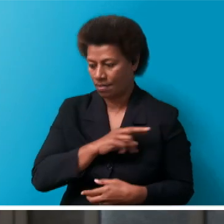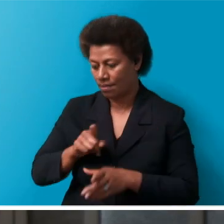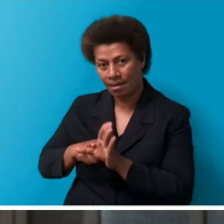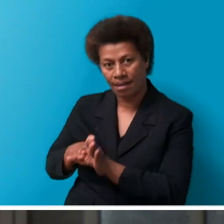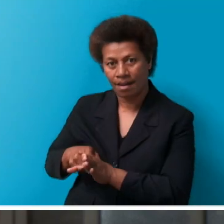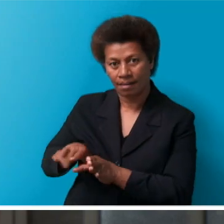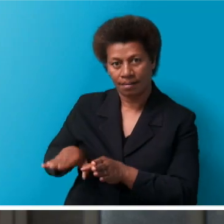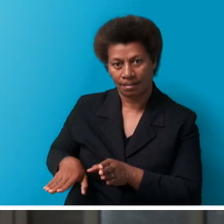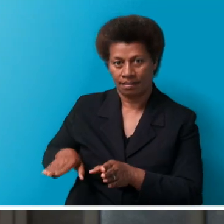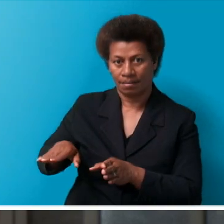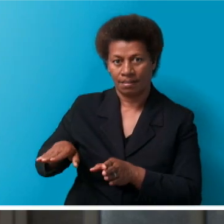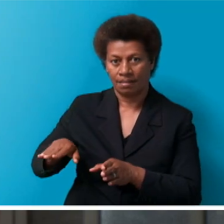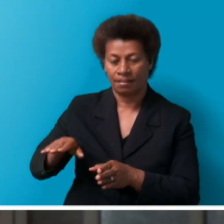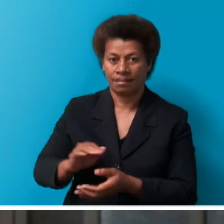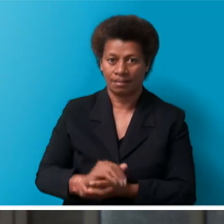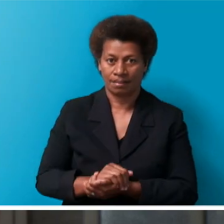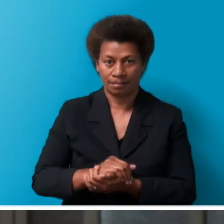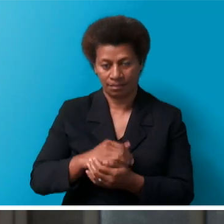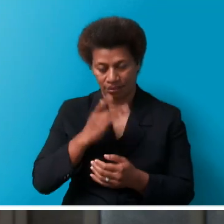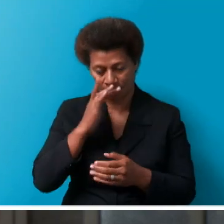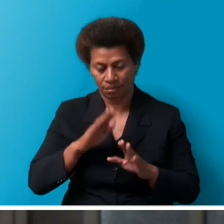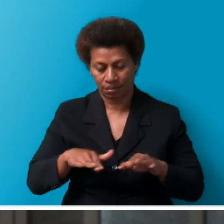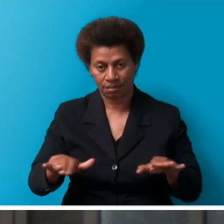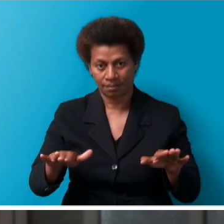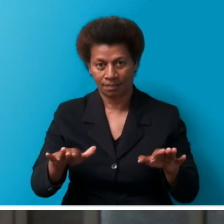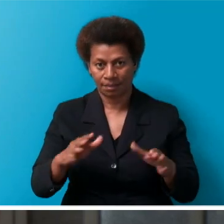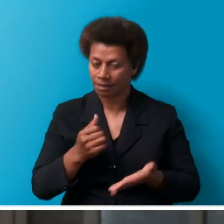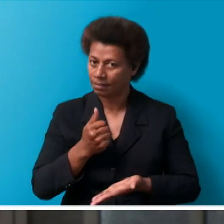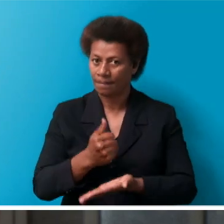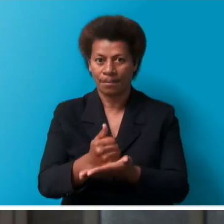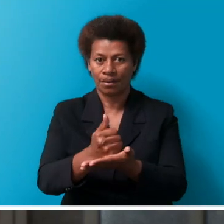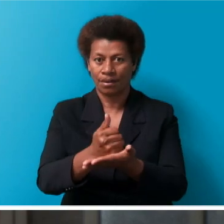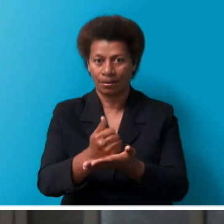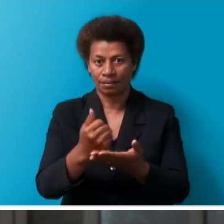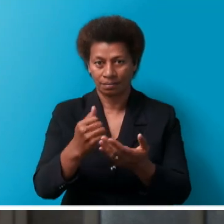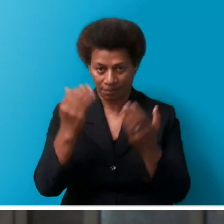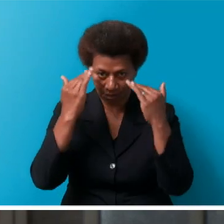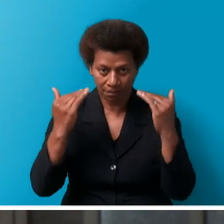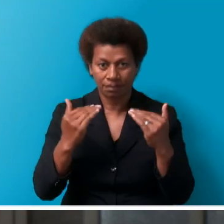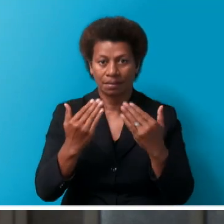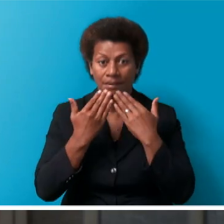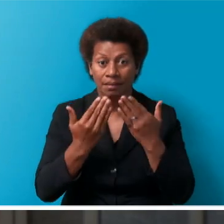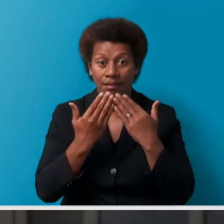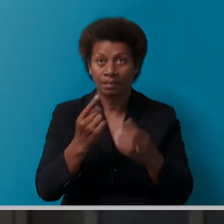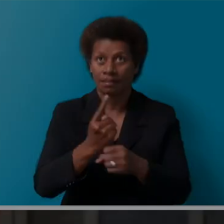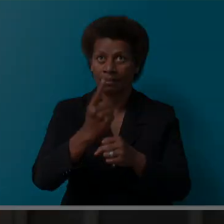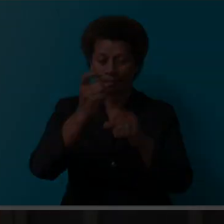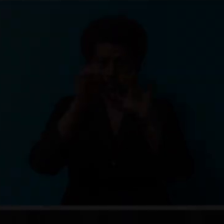Speaker. I support the motion before the House, Mr. Speaker. Binaka Vakalevu, and may God bless Fiji. Naka.